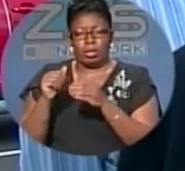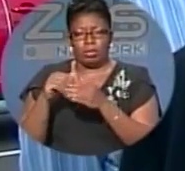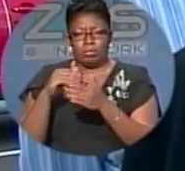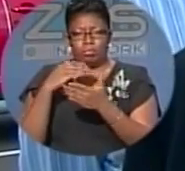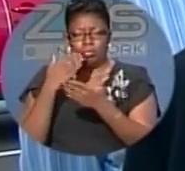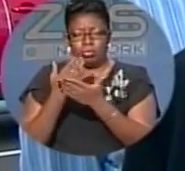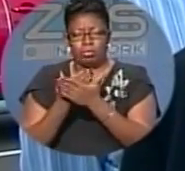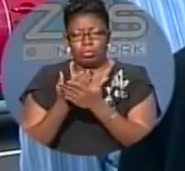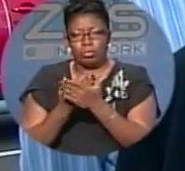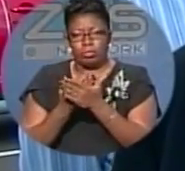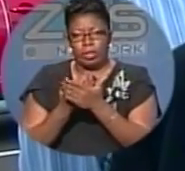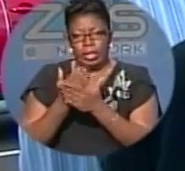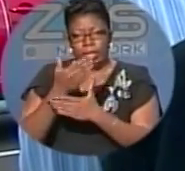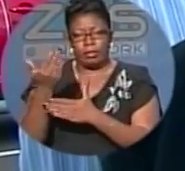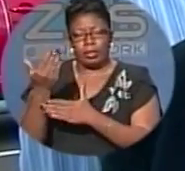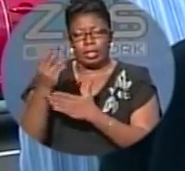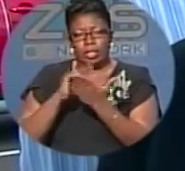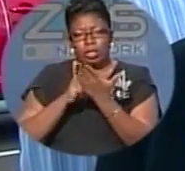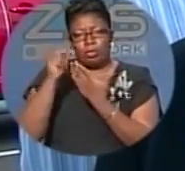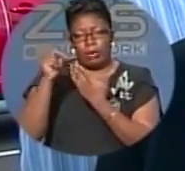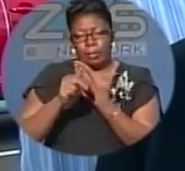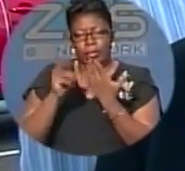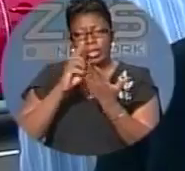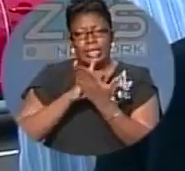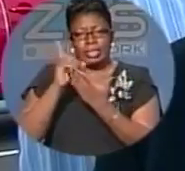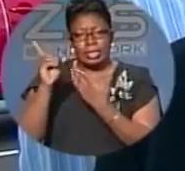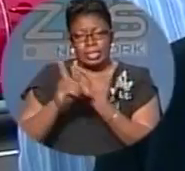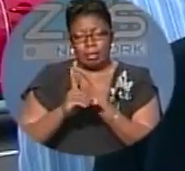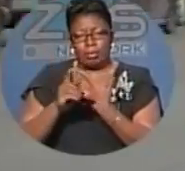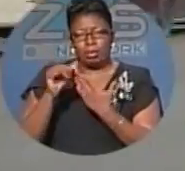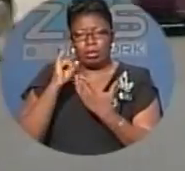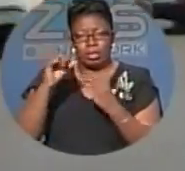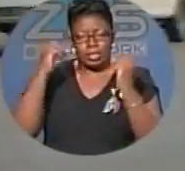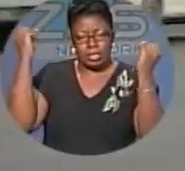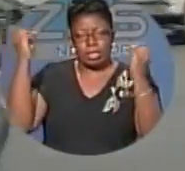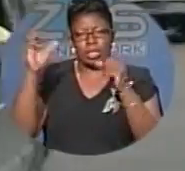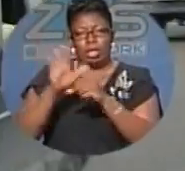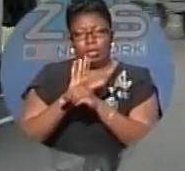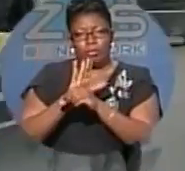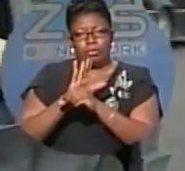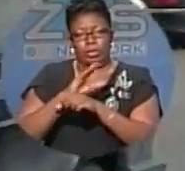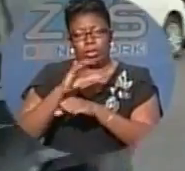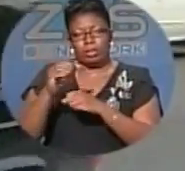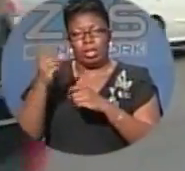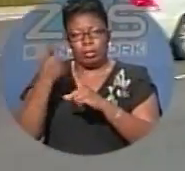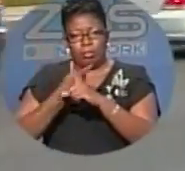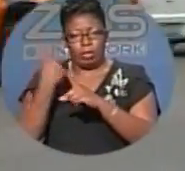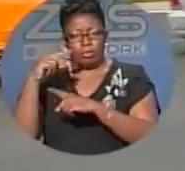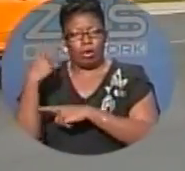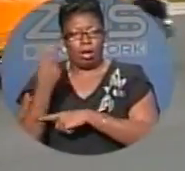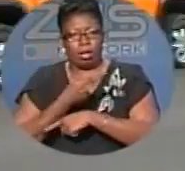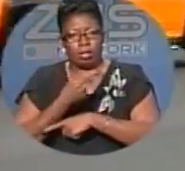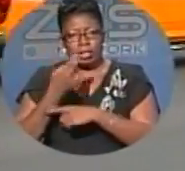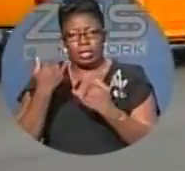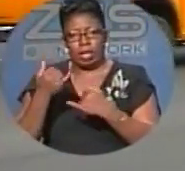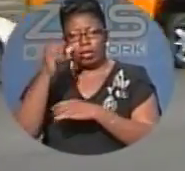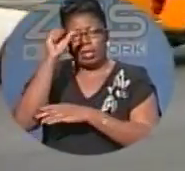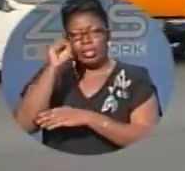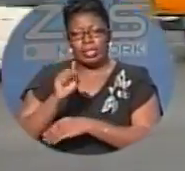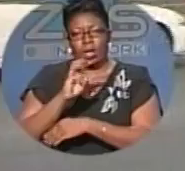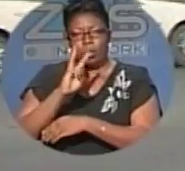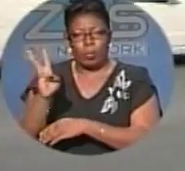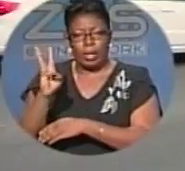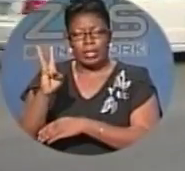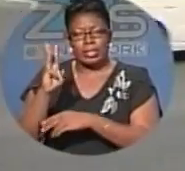hoping that this November and December is a very successful month for us. The hope now is that Southwest Plaza